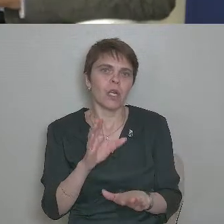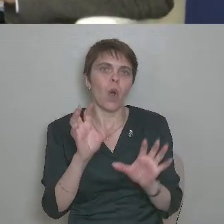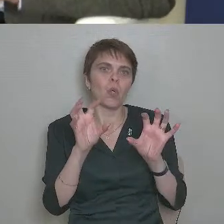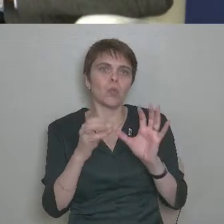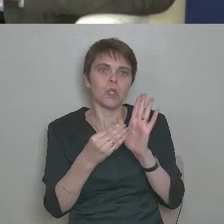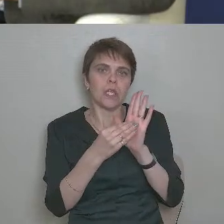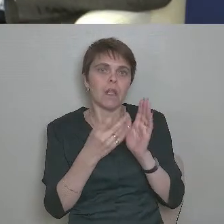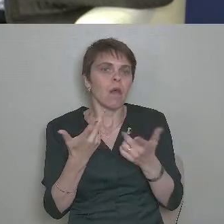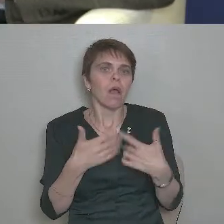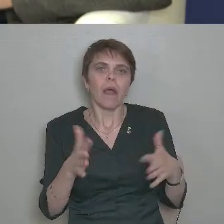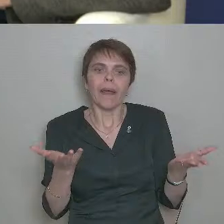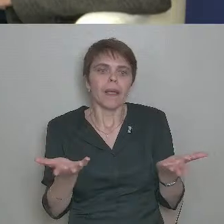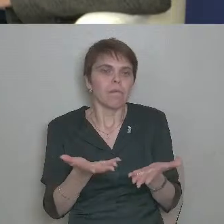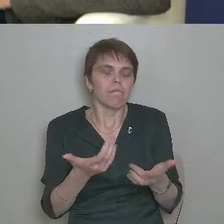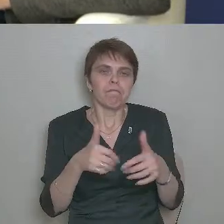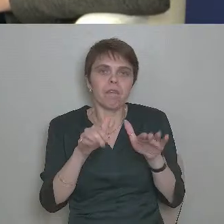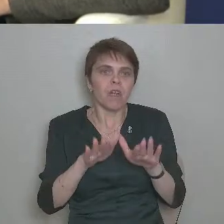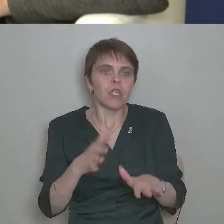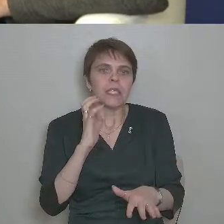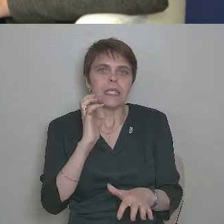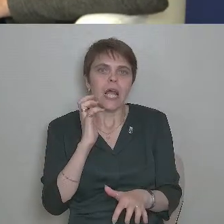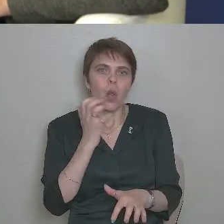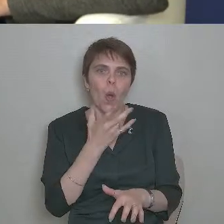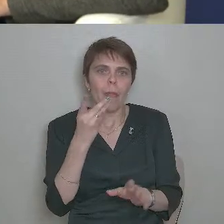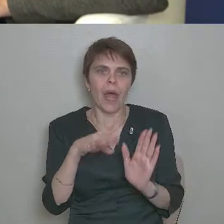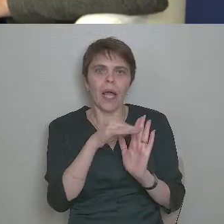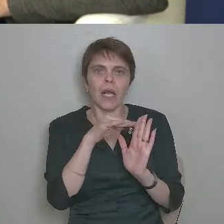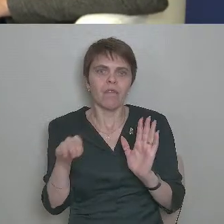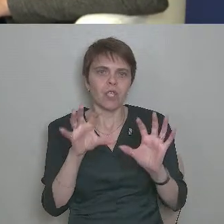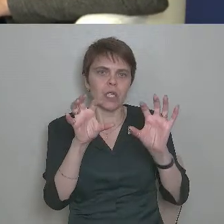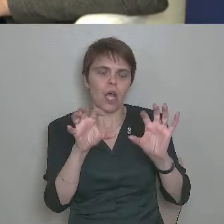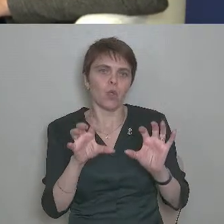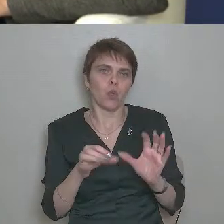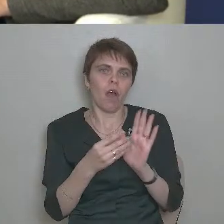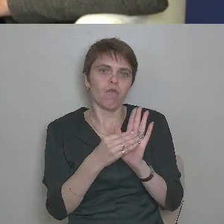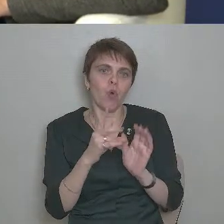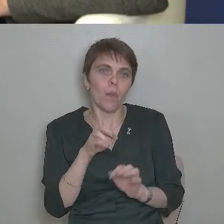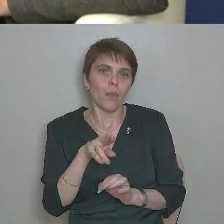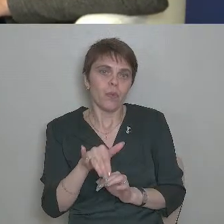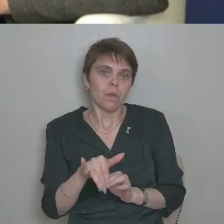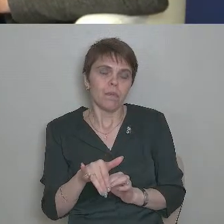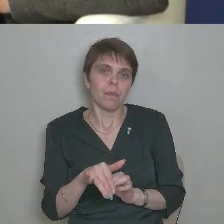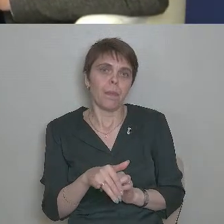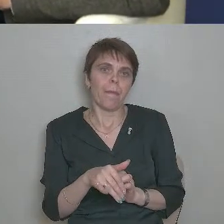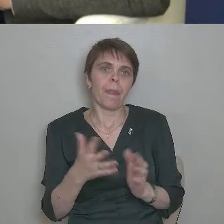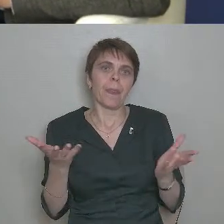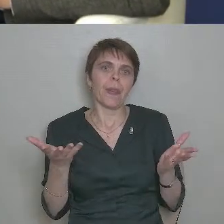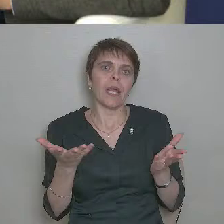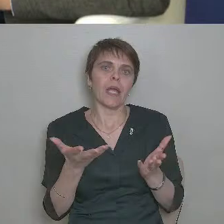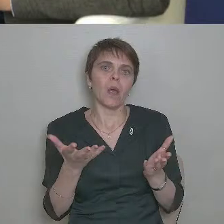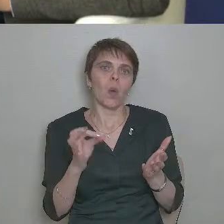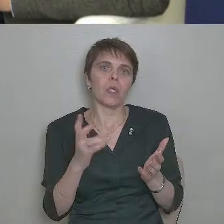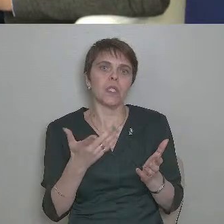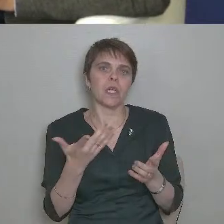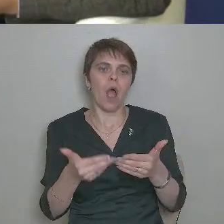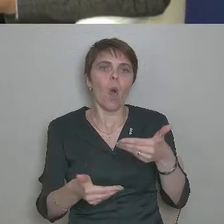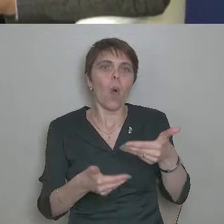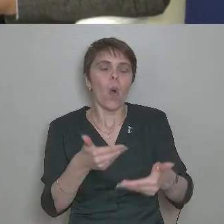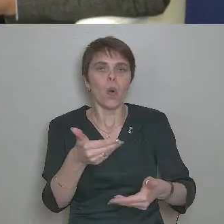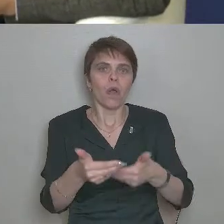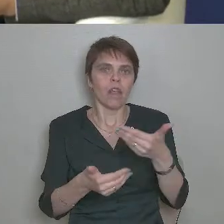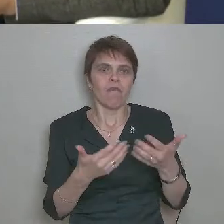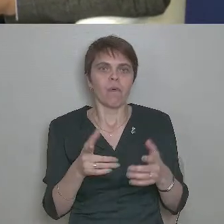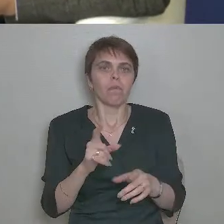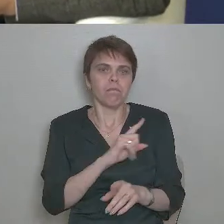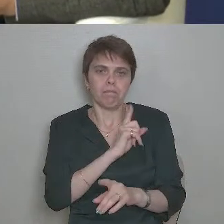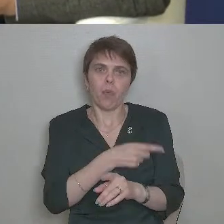been addressed institutionally, and the parliament is not even trying to resolve them at the legislative level. And